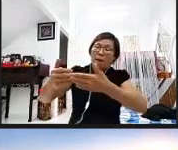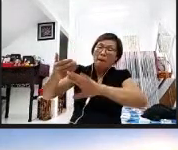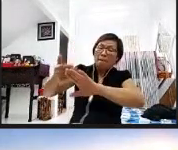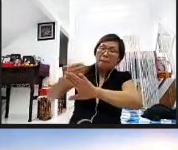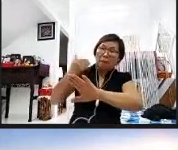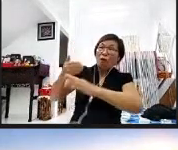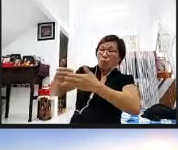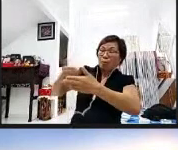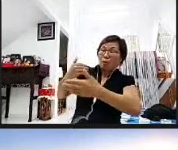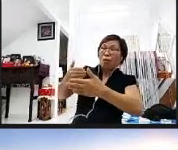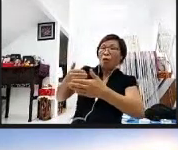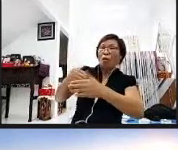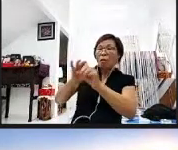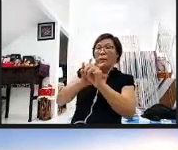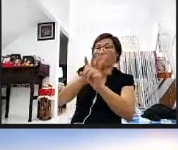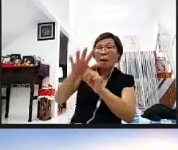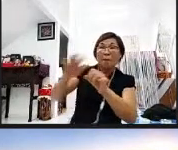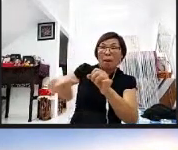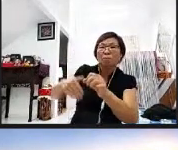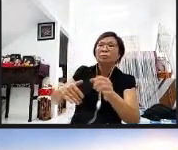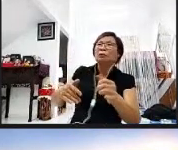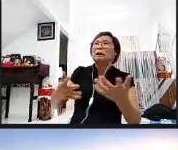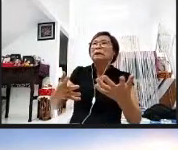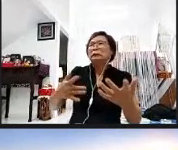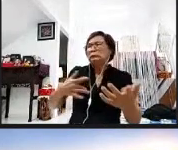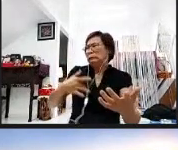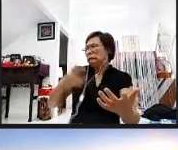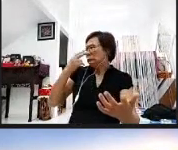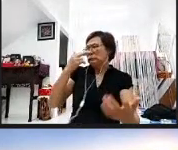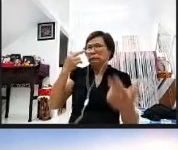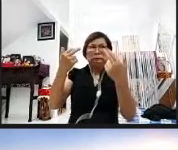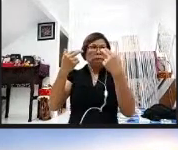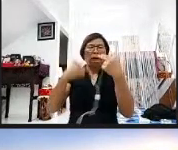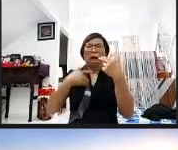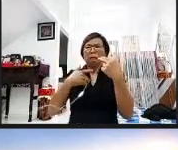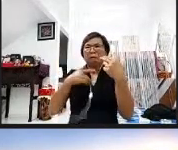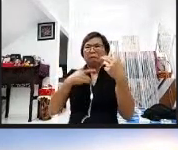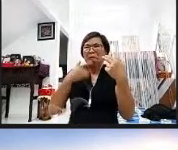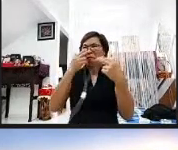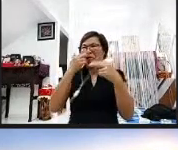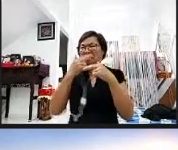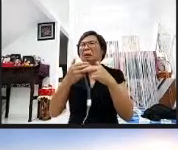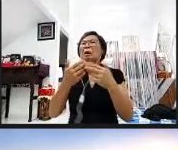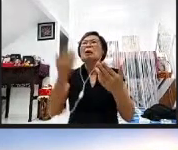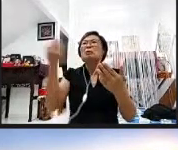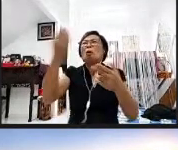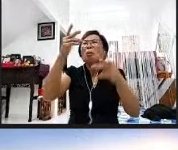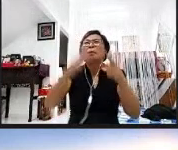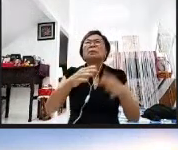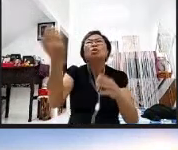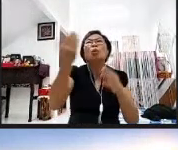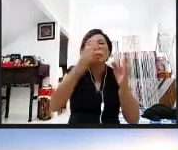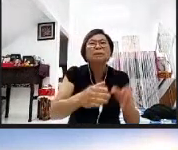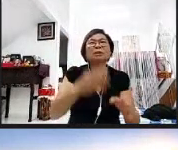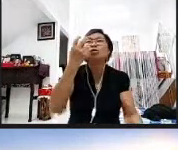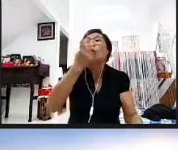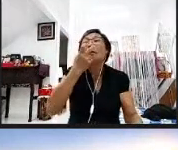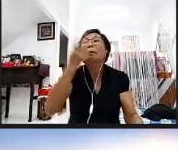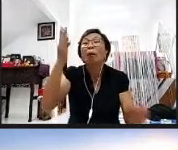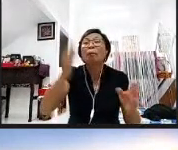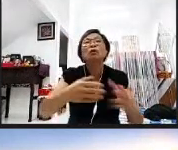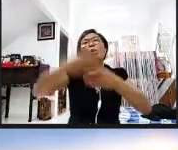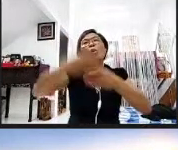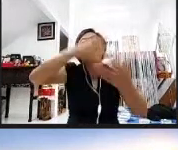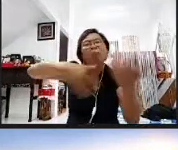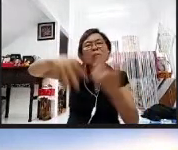very abnormal. Because so-called normal people interact, normal people go out, normal people socialize. So they